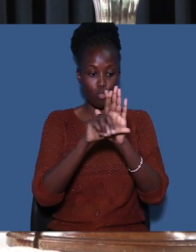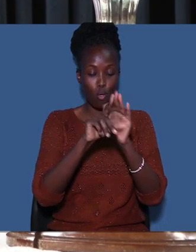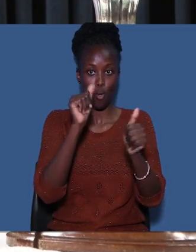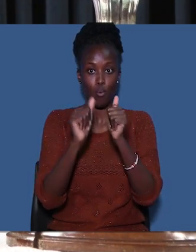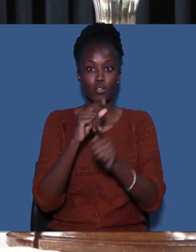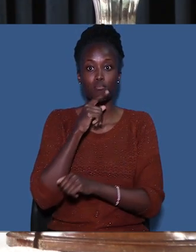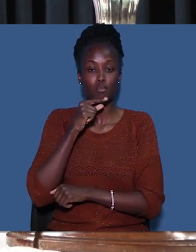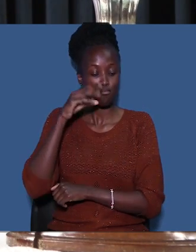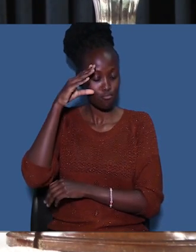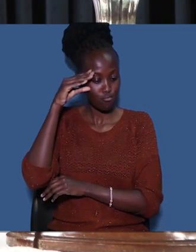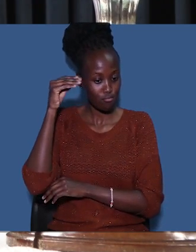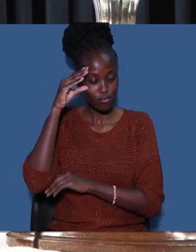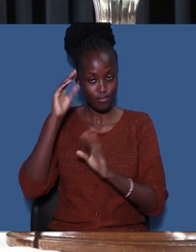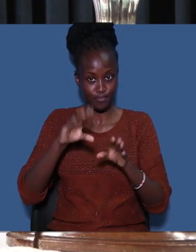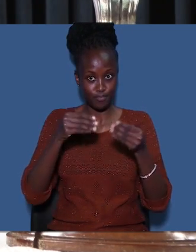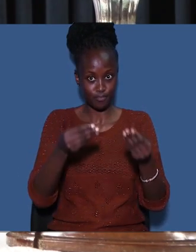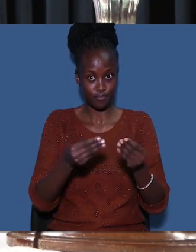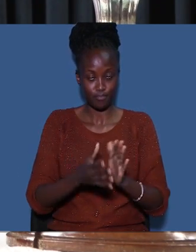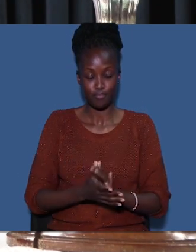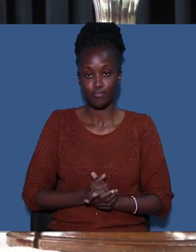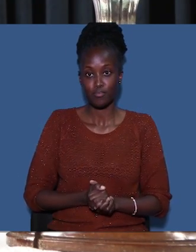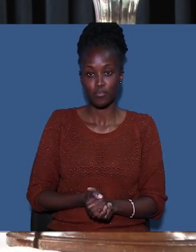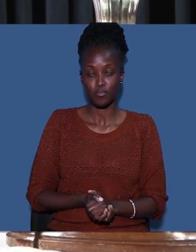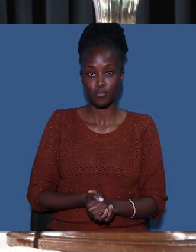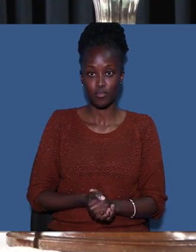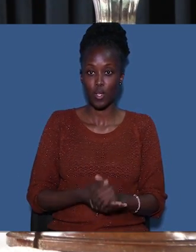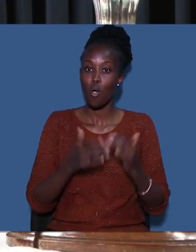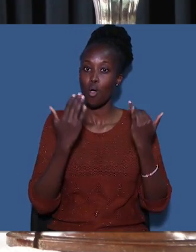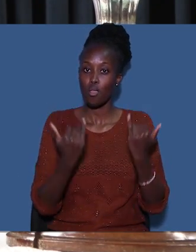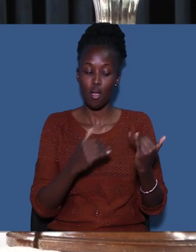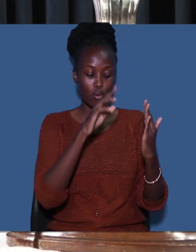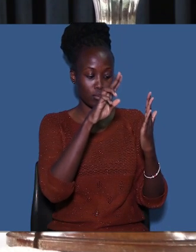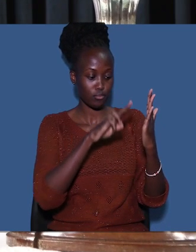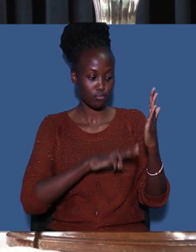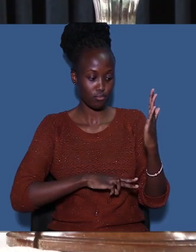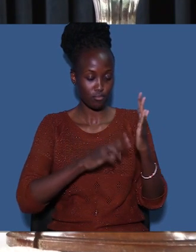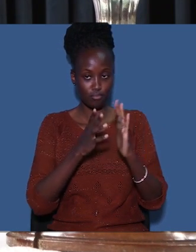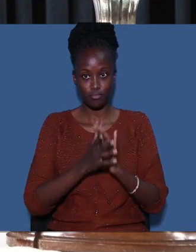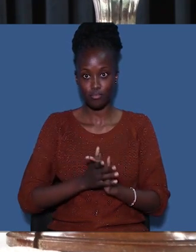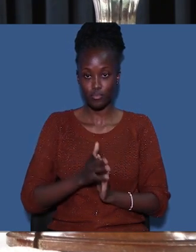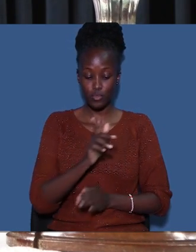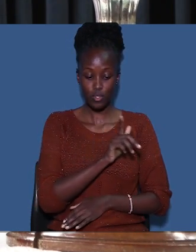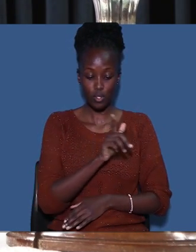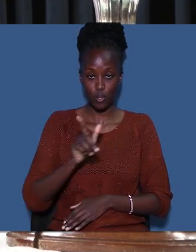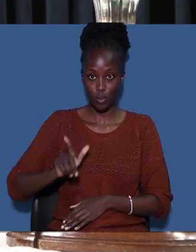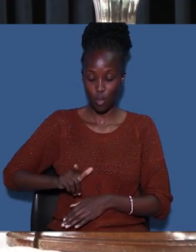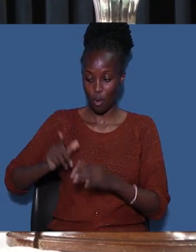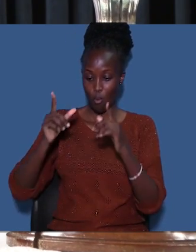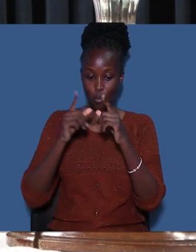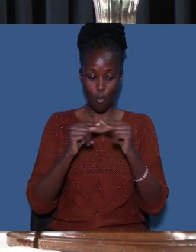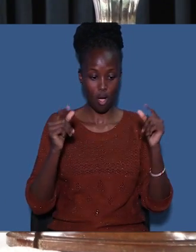people then by his servant Moses. And I read, "And God spake all these